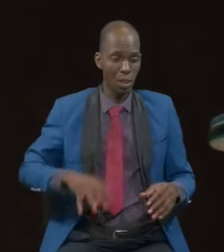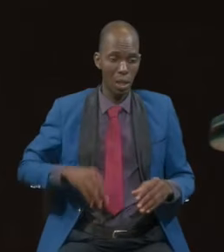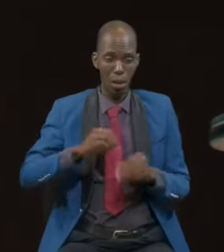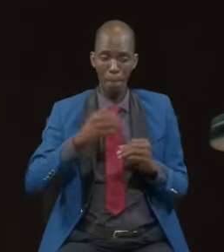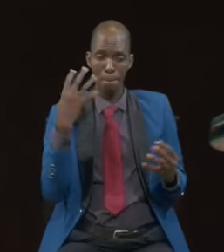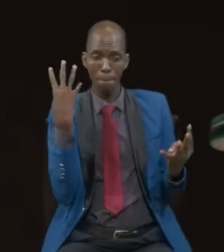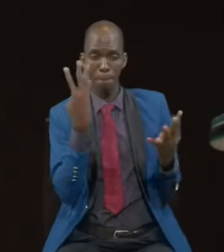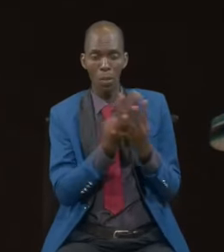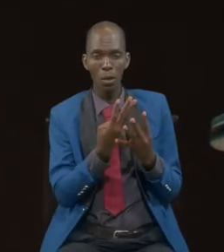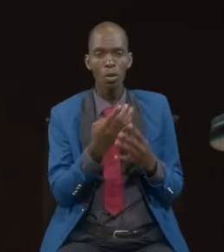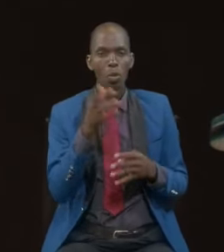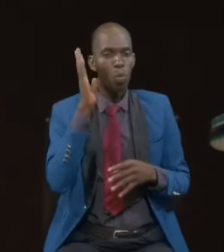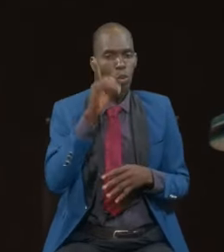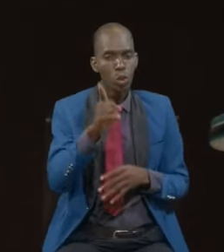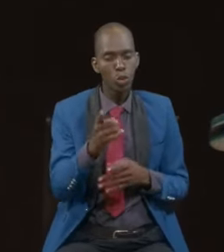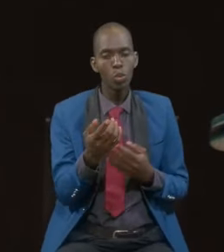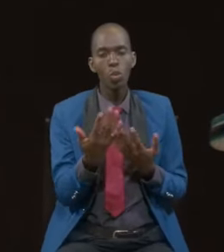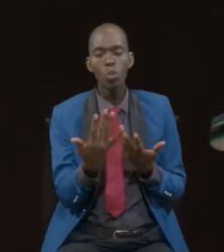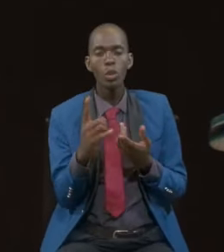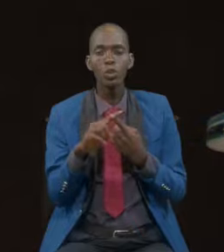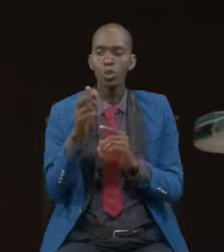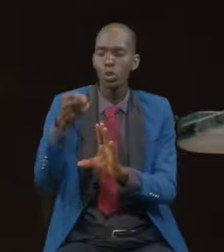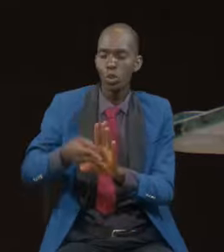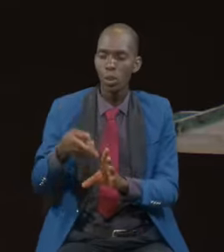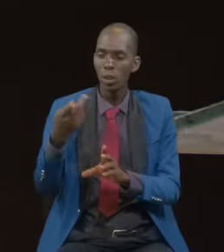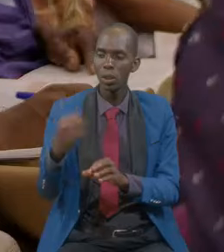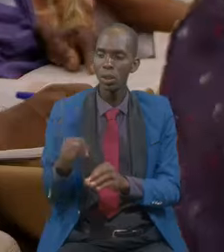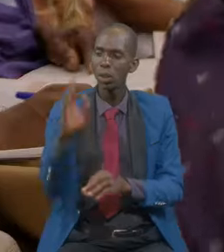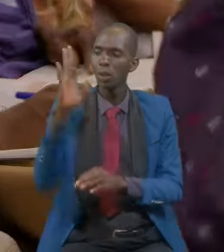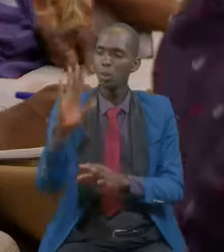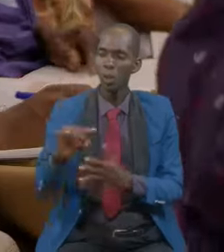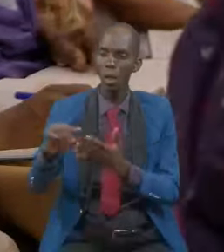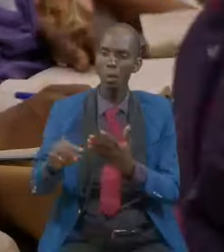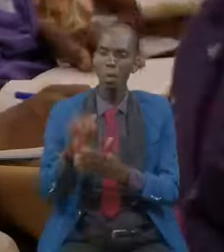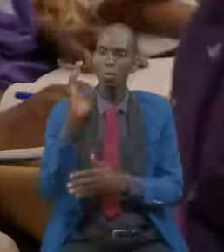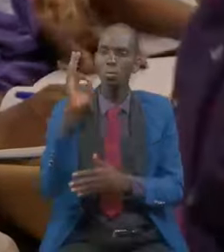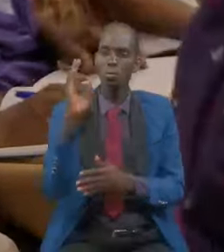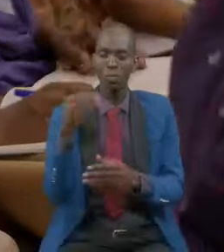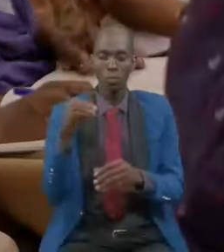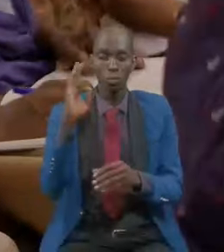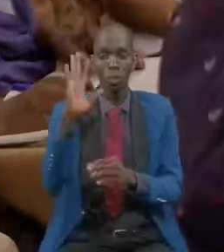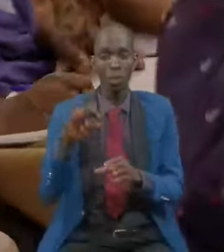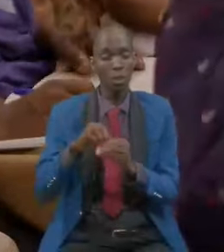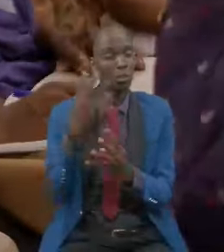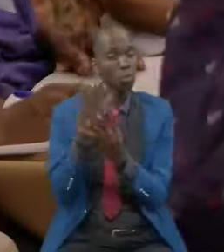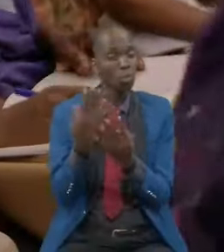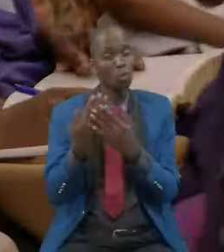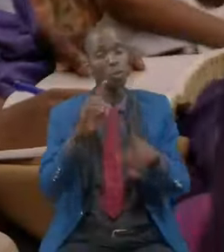prison ministry before you do something? Look at verse 37. In